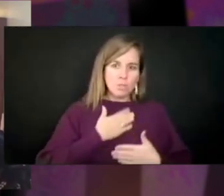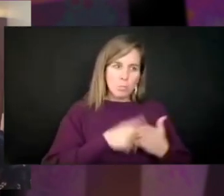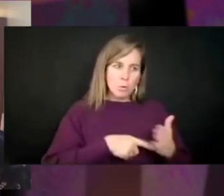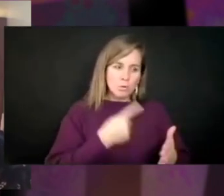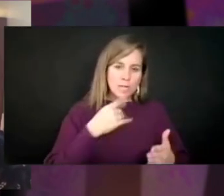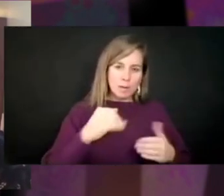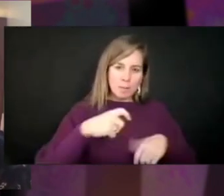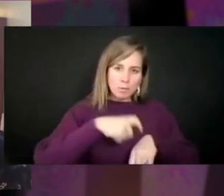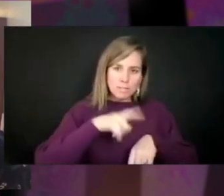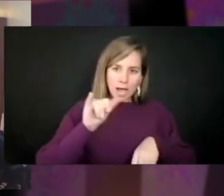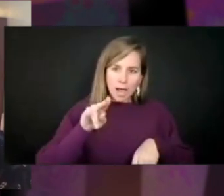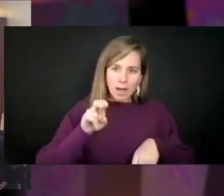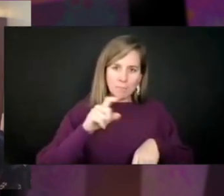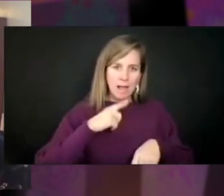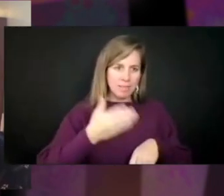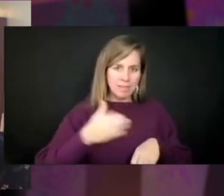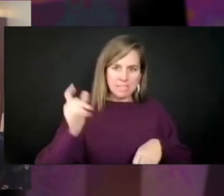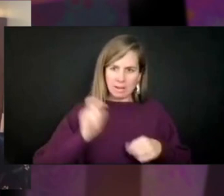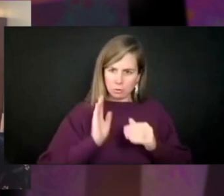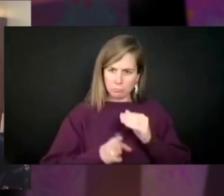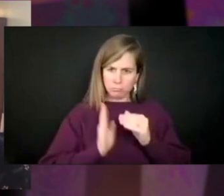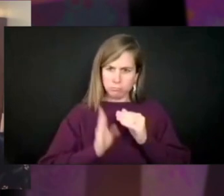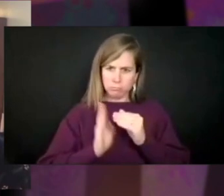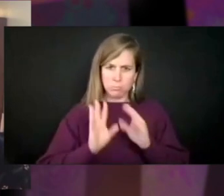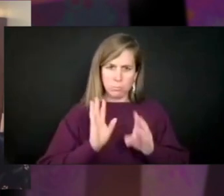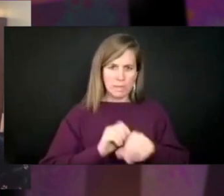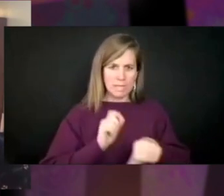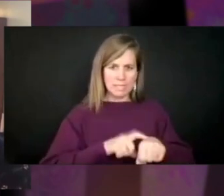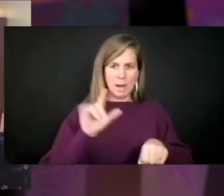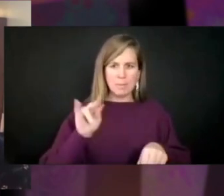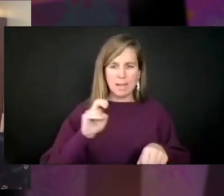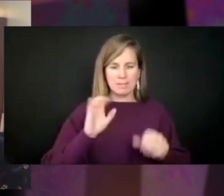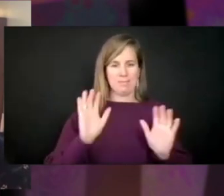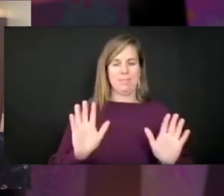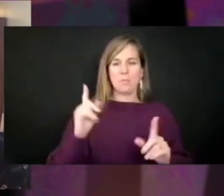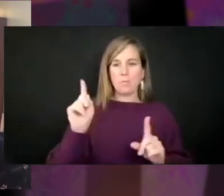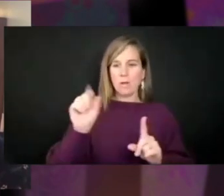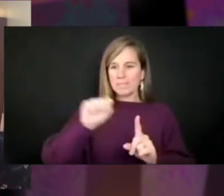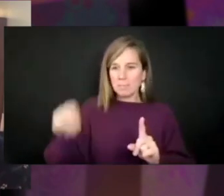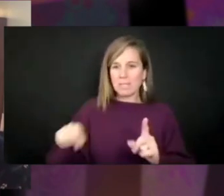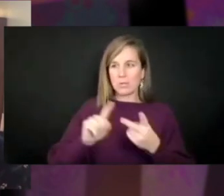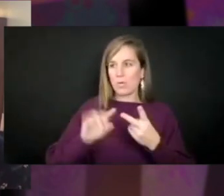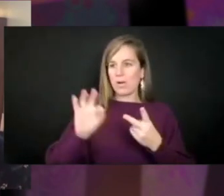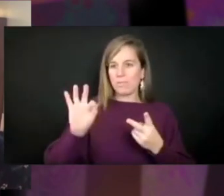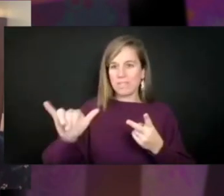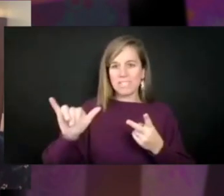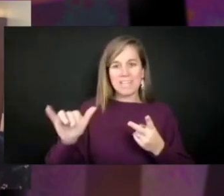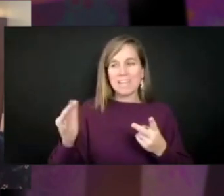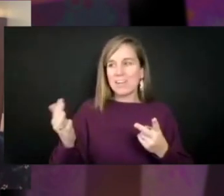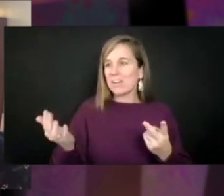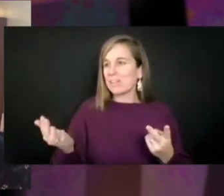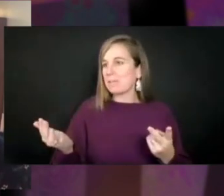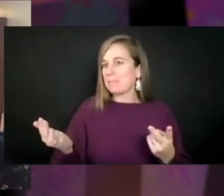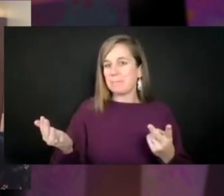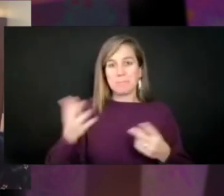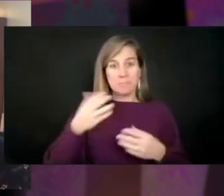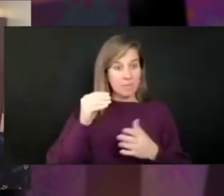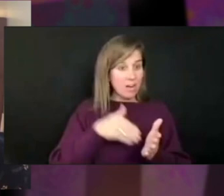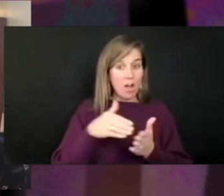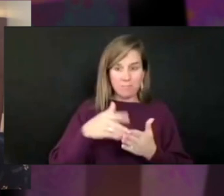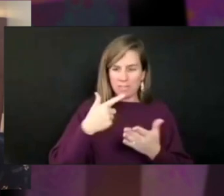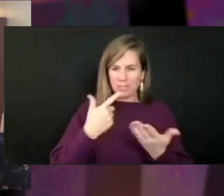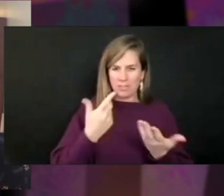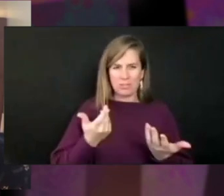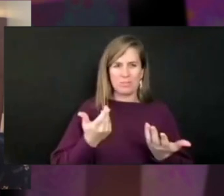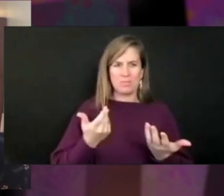within which things need to happen. You know, a semester or a fiscal year And often you're writing about that a whole